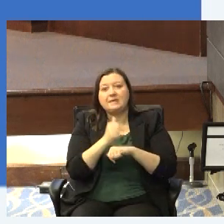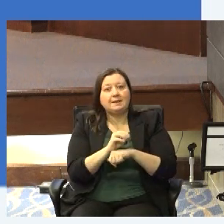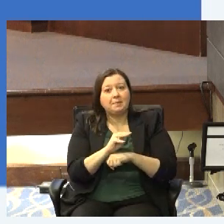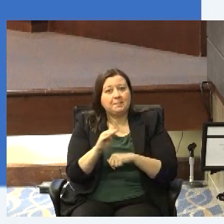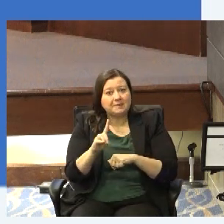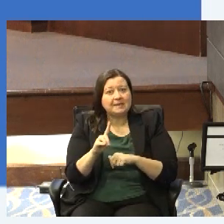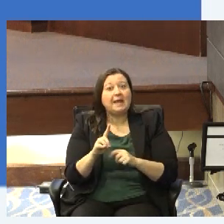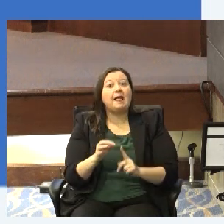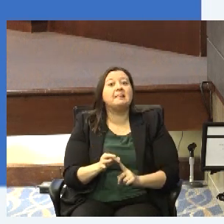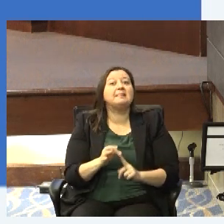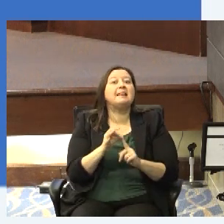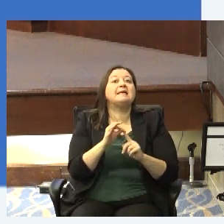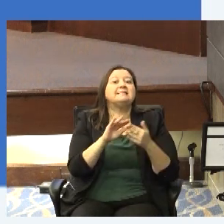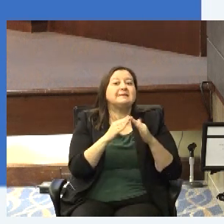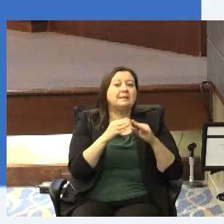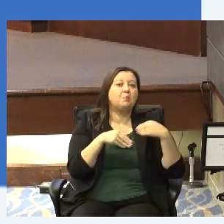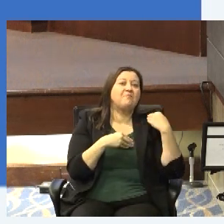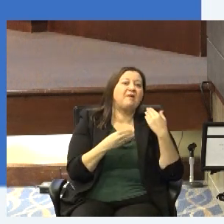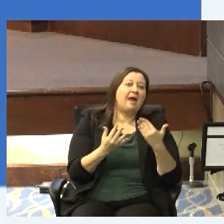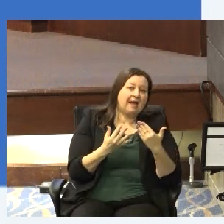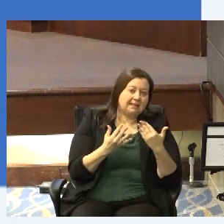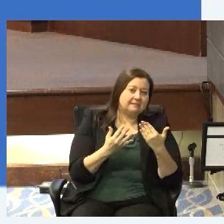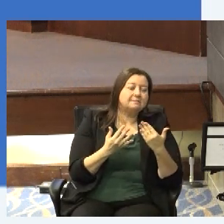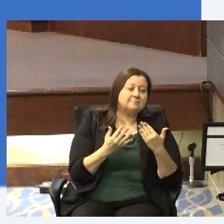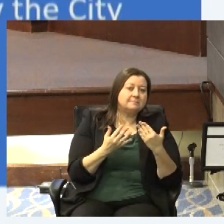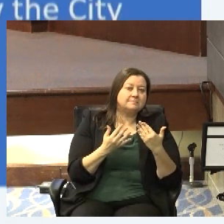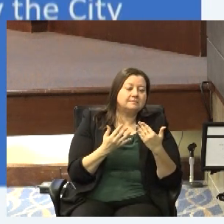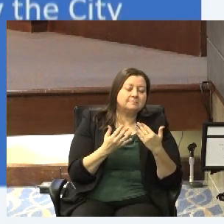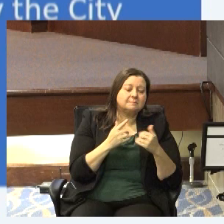the city provides them with a consent resolution.